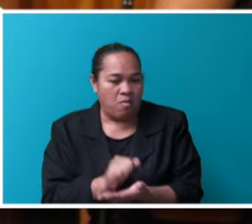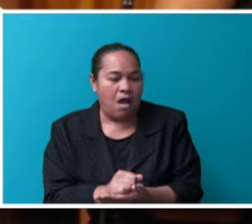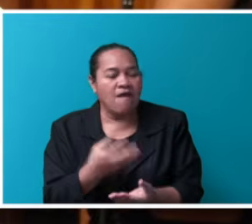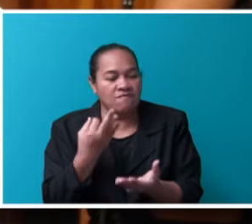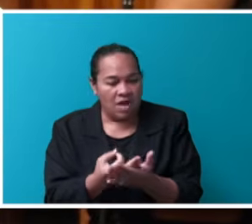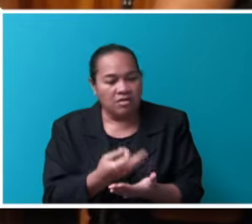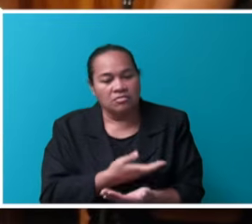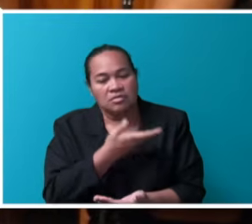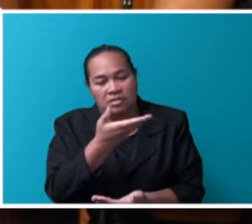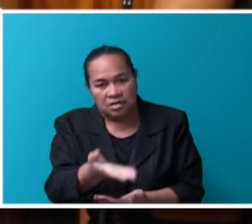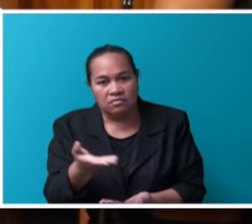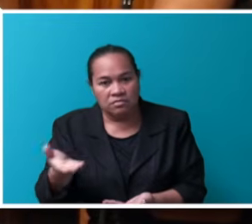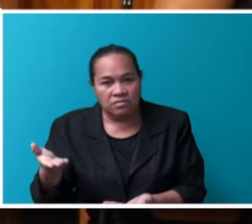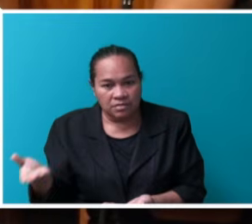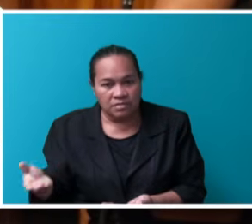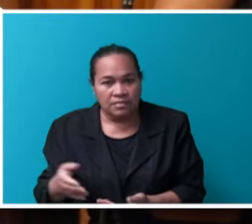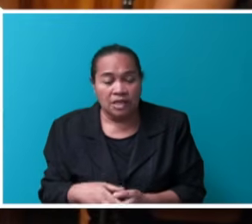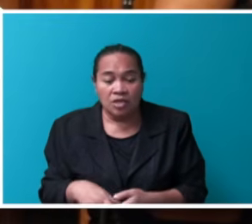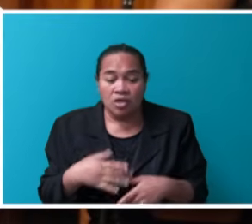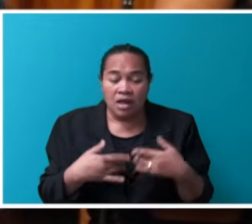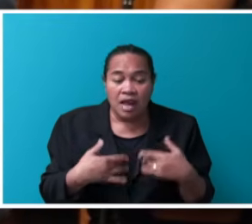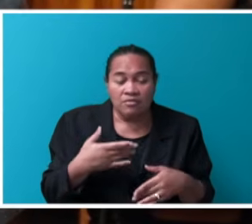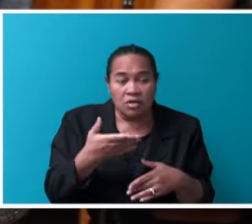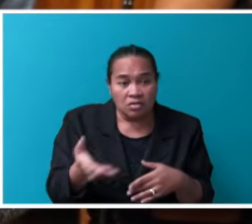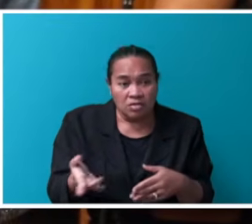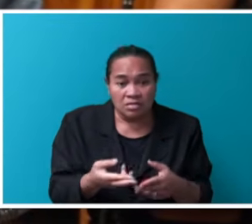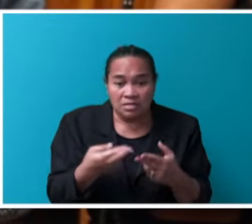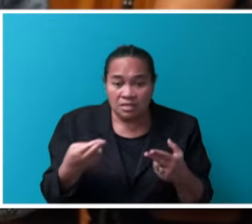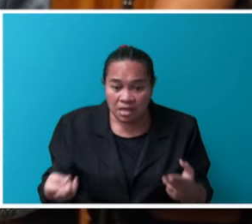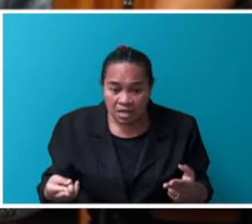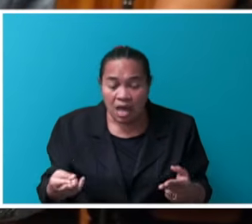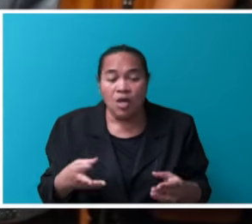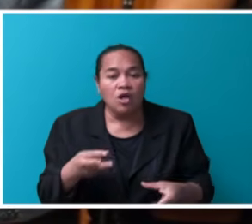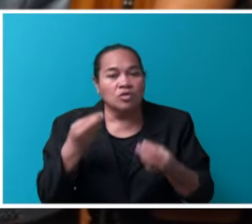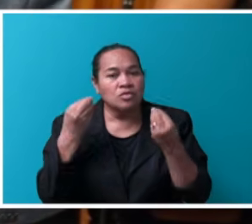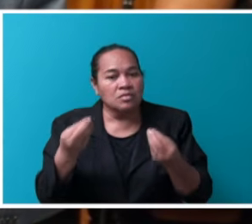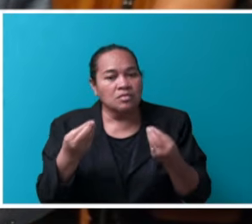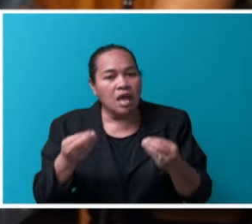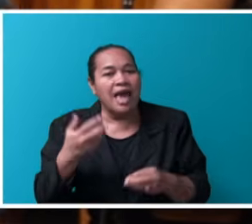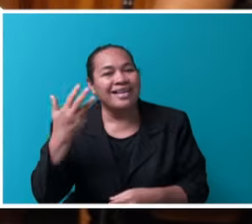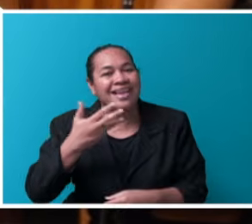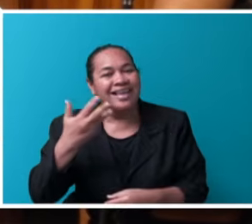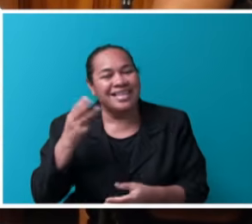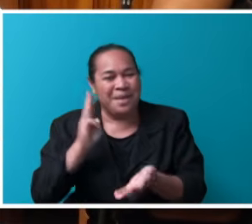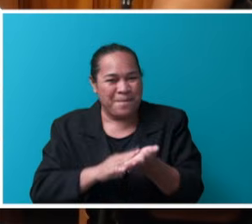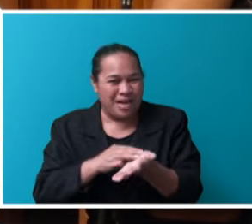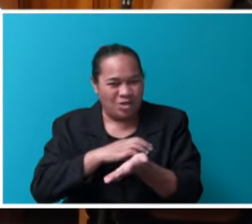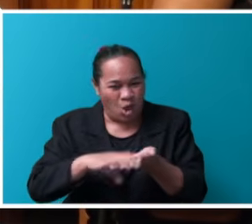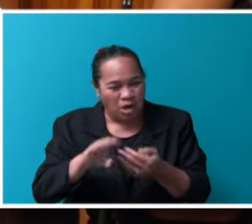provided. For livestock research and extension services, a total budget of around $19 million is provided to